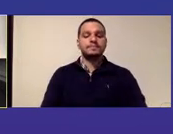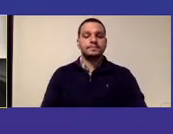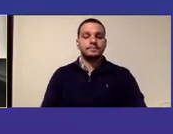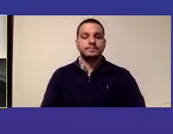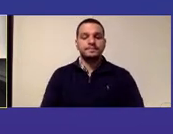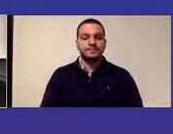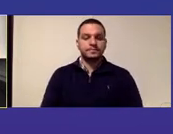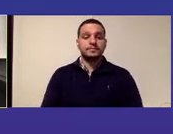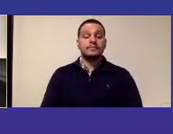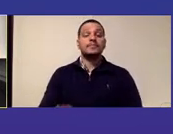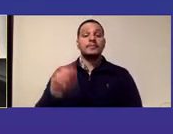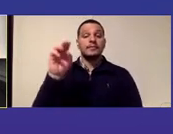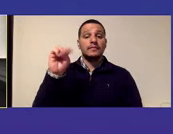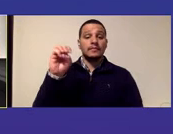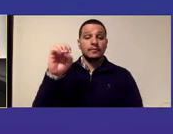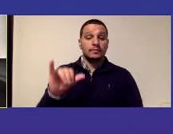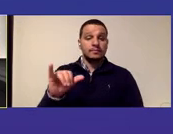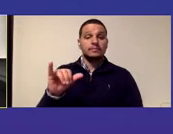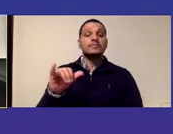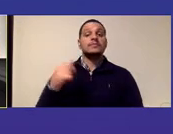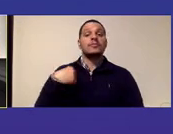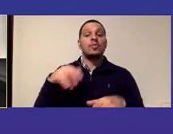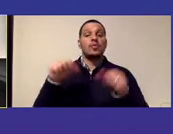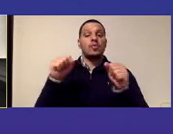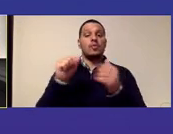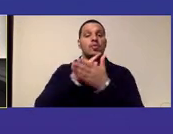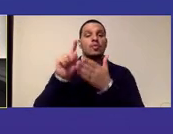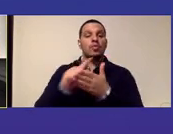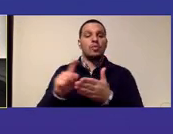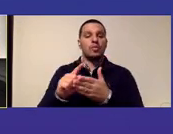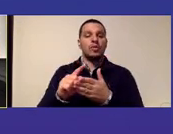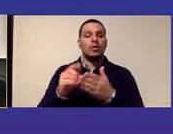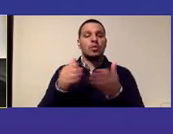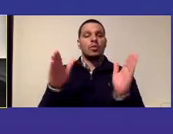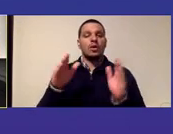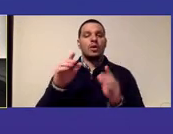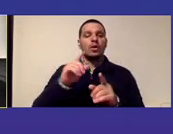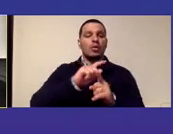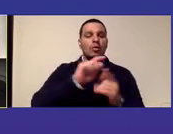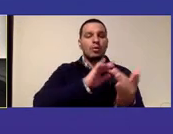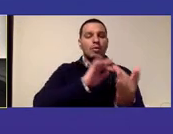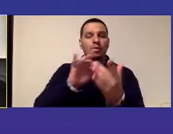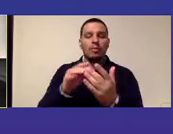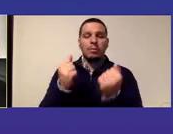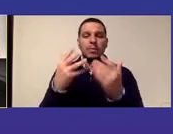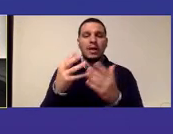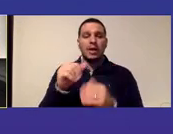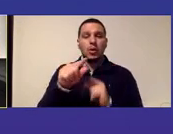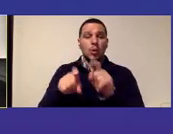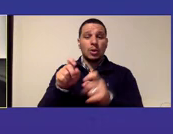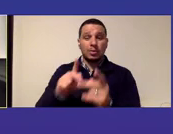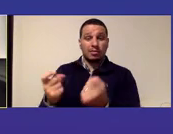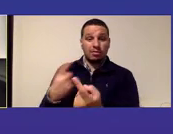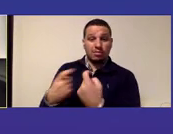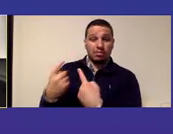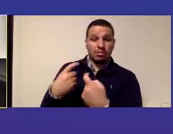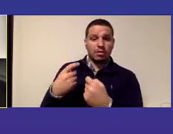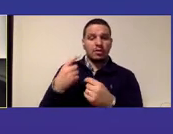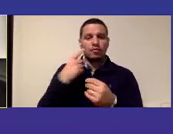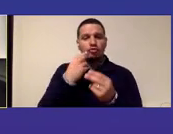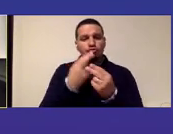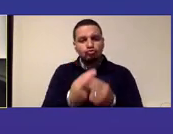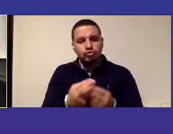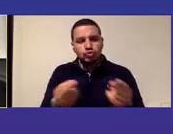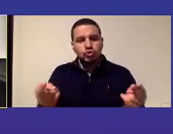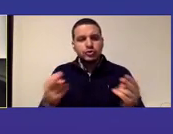Also in May, we started hosting weekly field-wide calls to address the many questions that folks were having, disseminate resources.